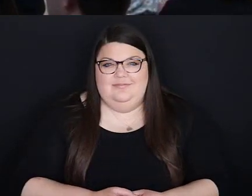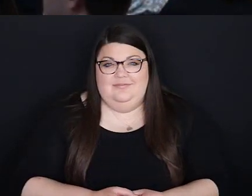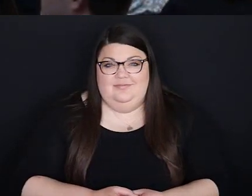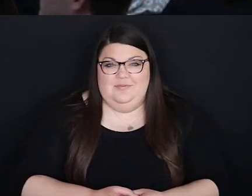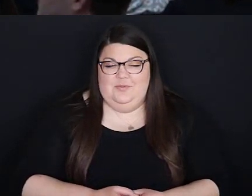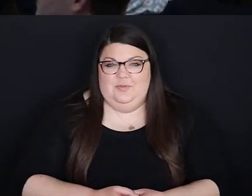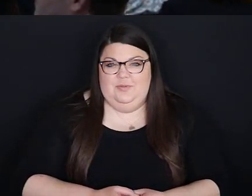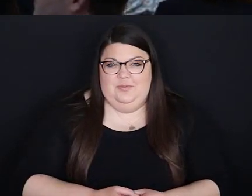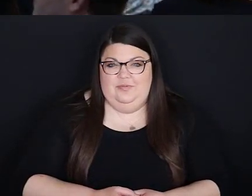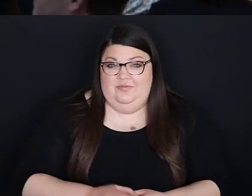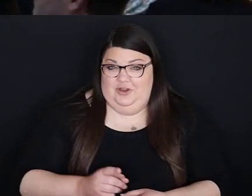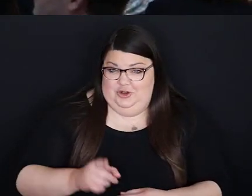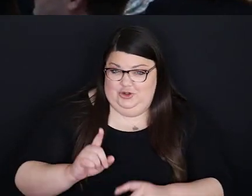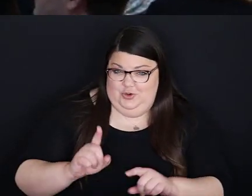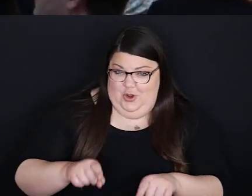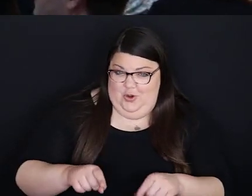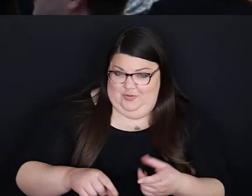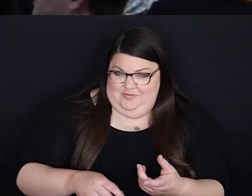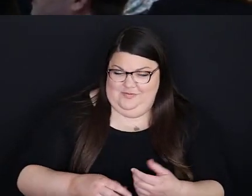Did you go through it?